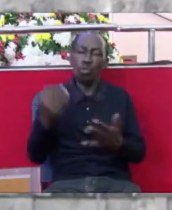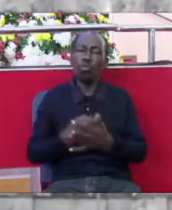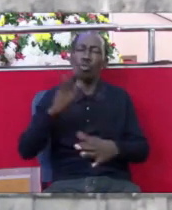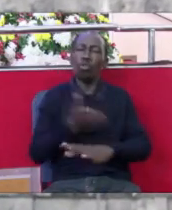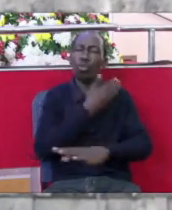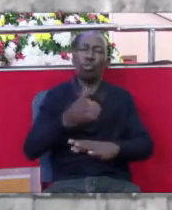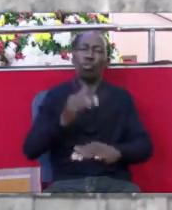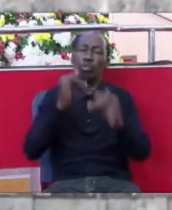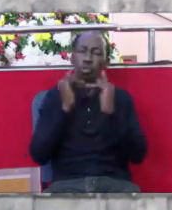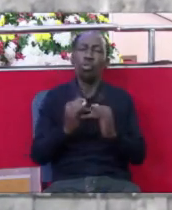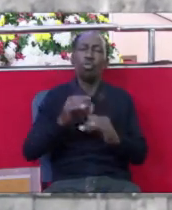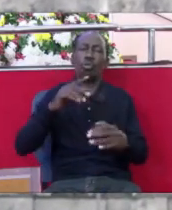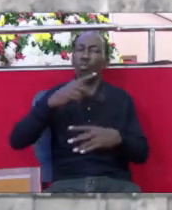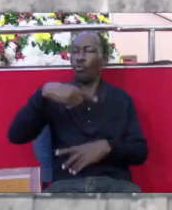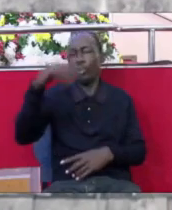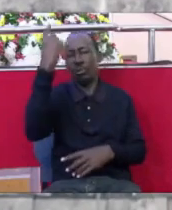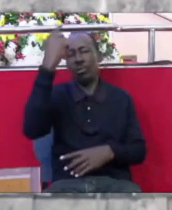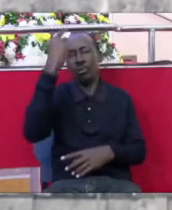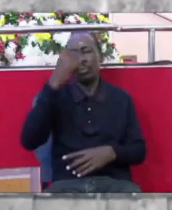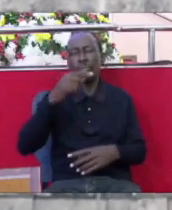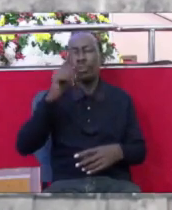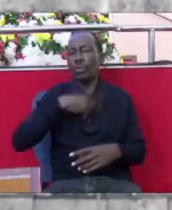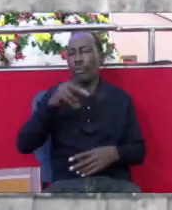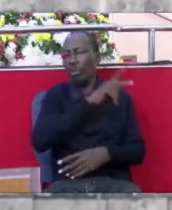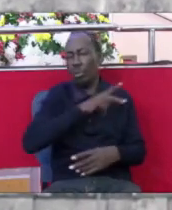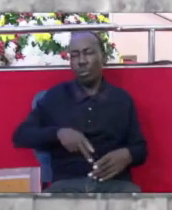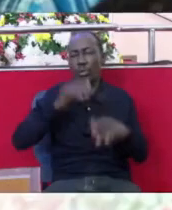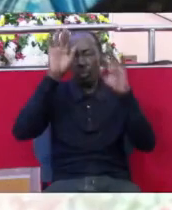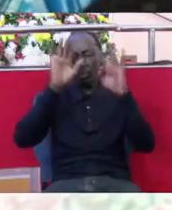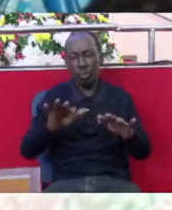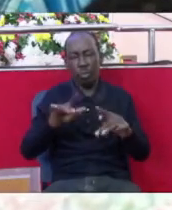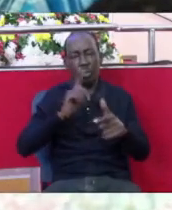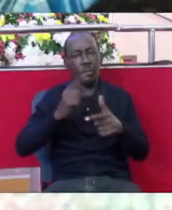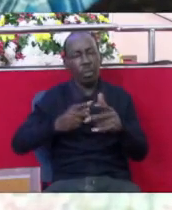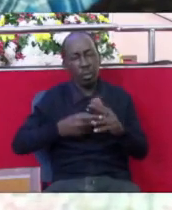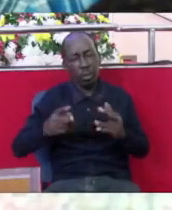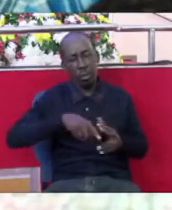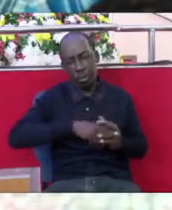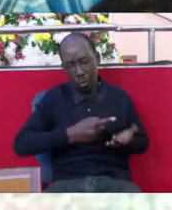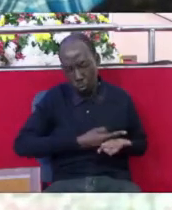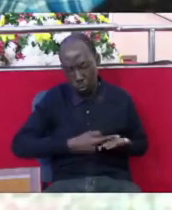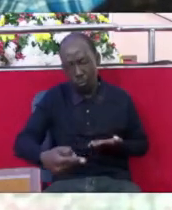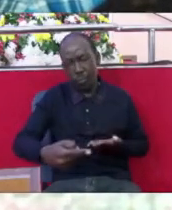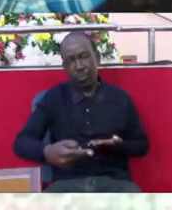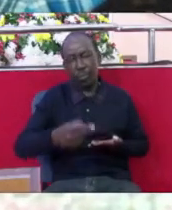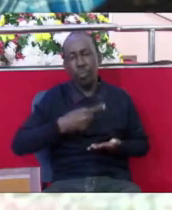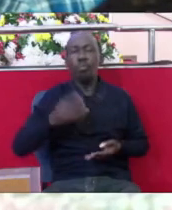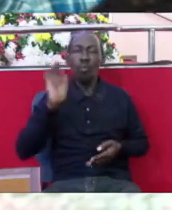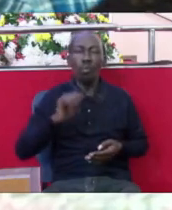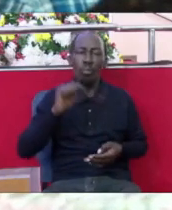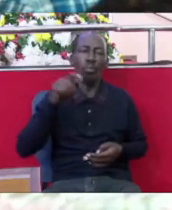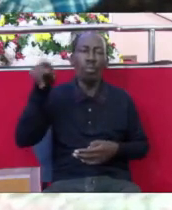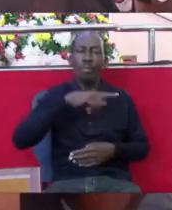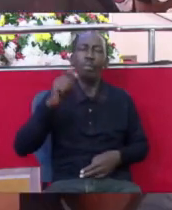mpya, nyimbo zenye ushindi. That, Lord, even as we begin a new King of Glory. Tunapoanza juma mpya. We continue to testify of your goodness.